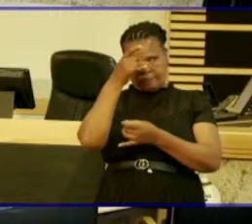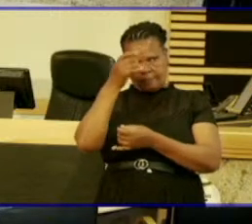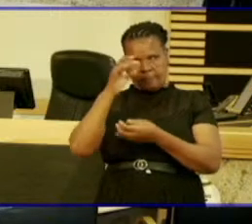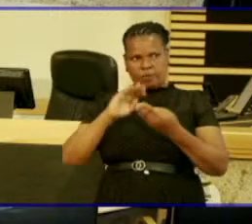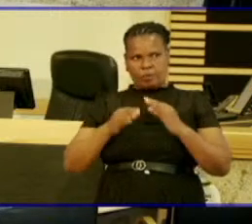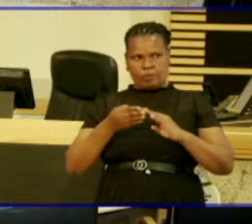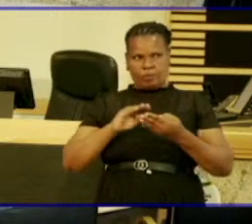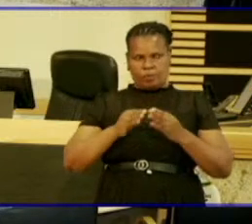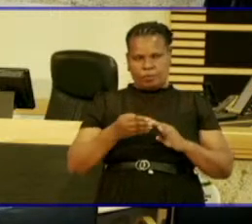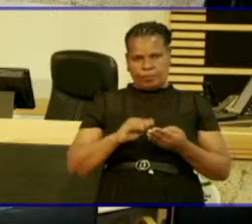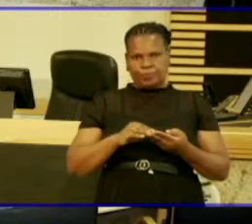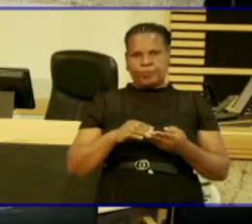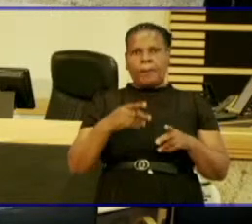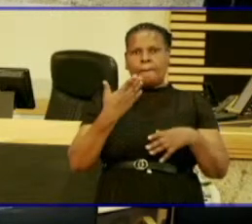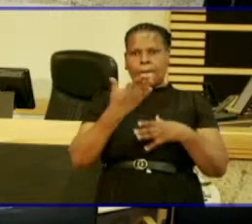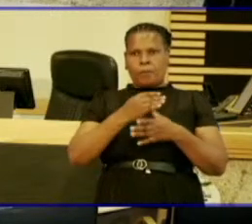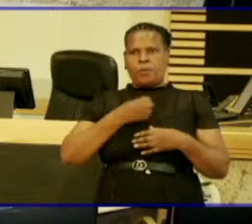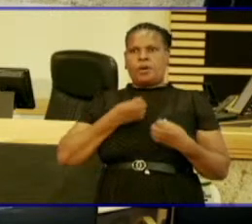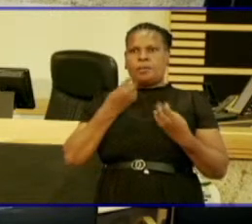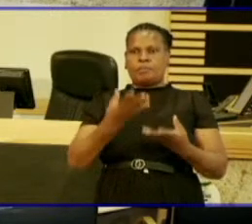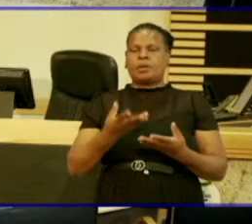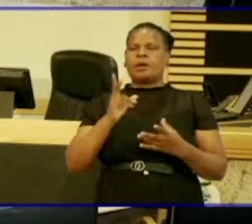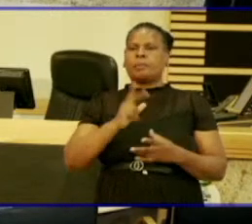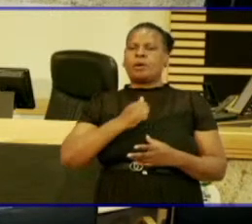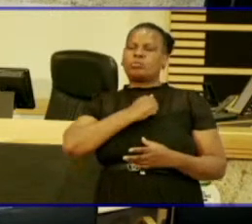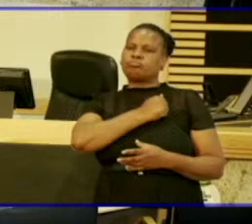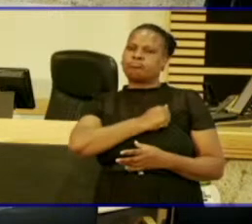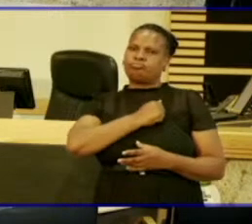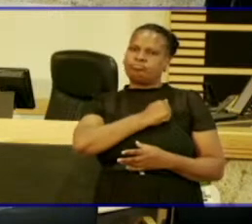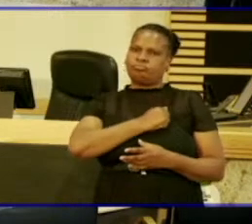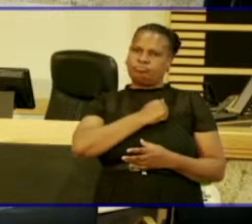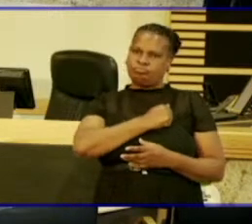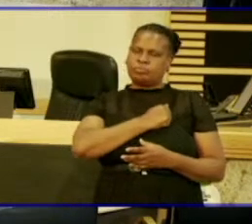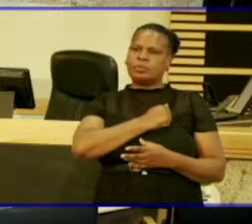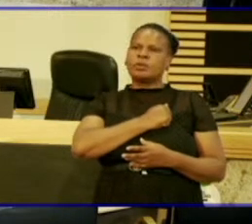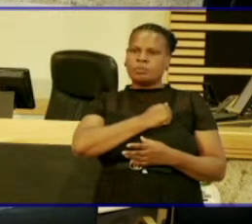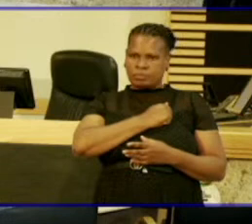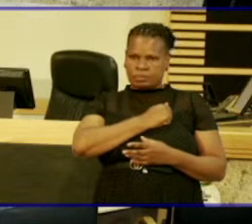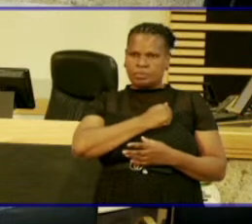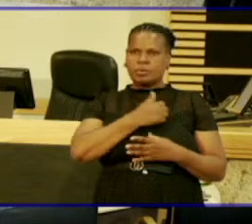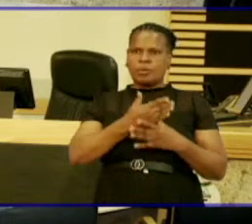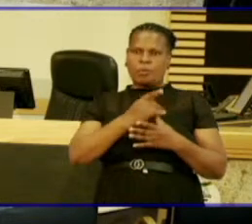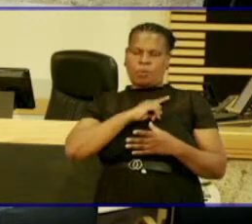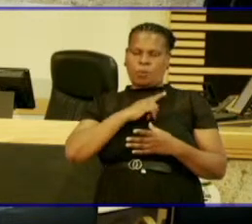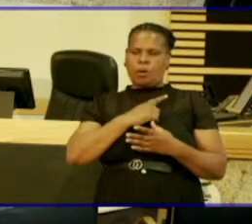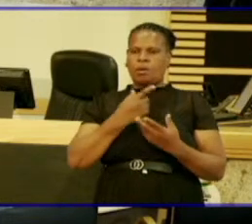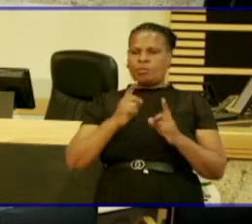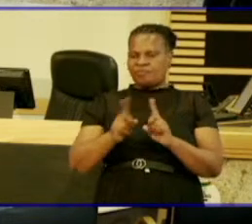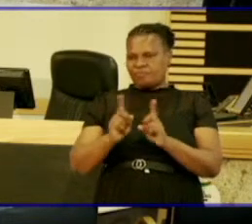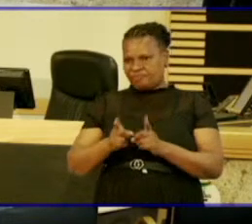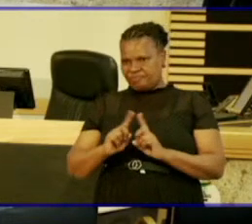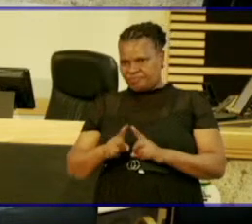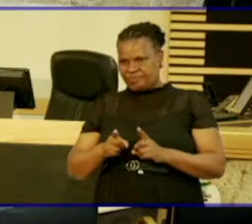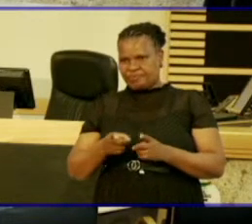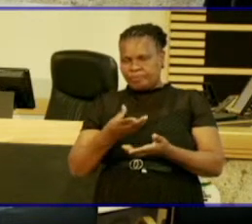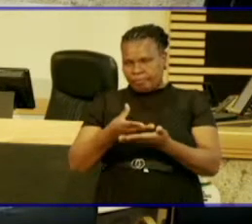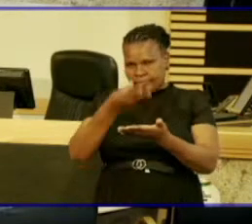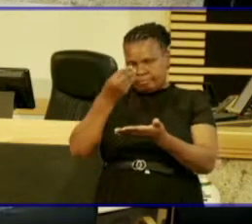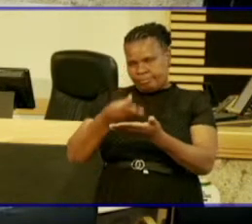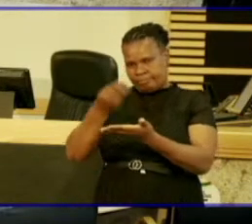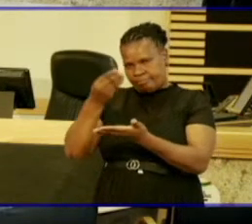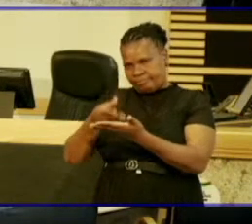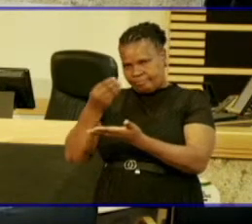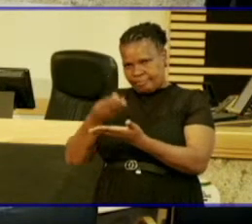Despite its impact on our lives and livelihoods, COVID-19 has also taught us several lessons. This includes the level of